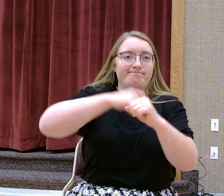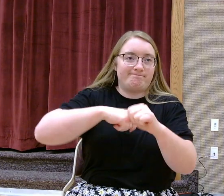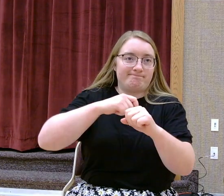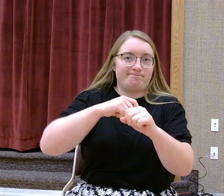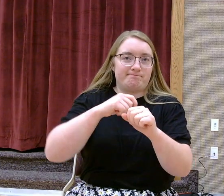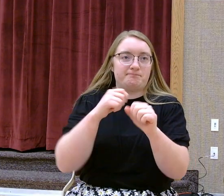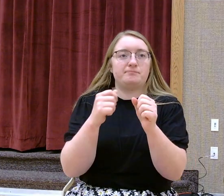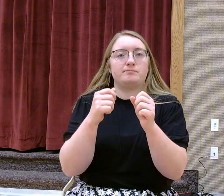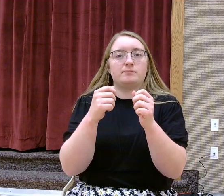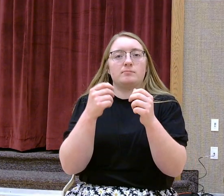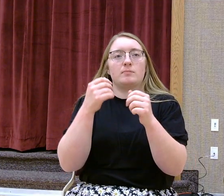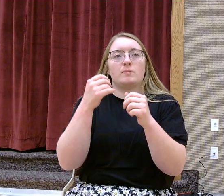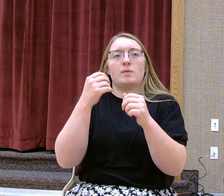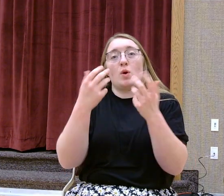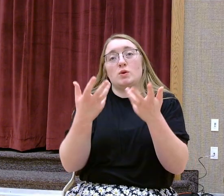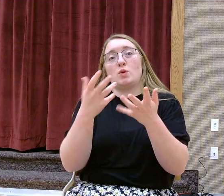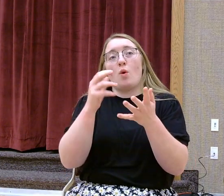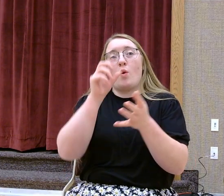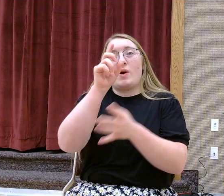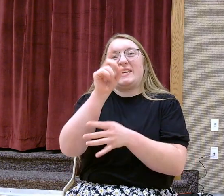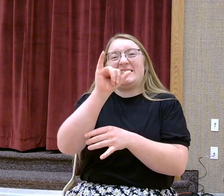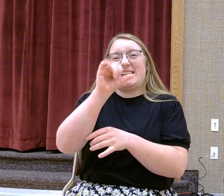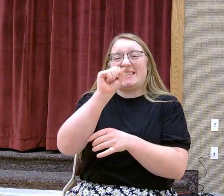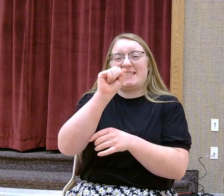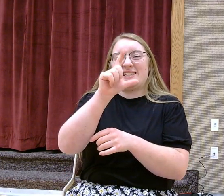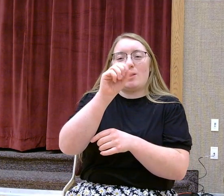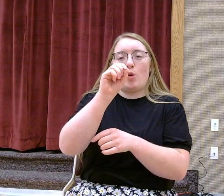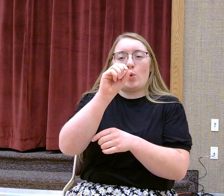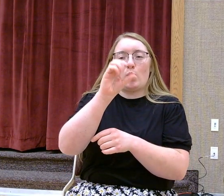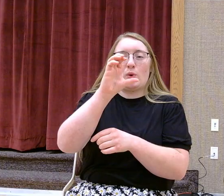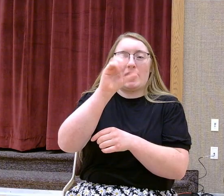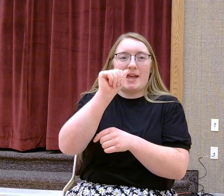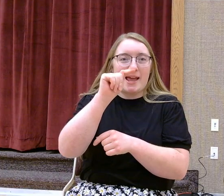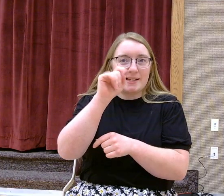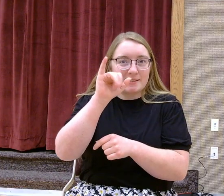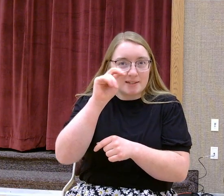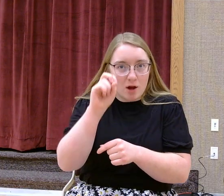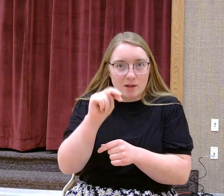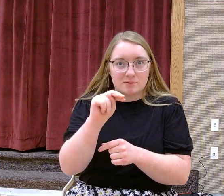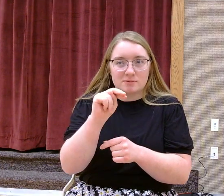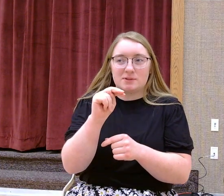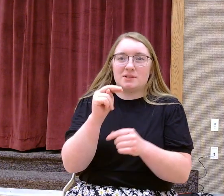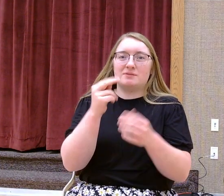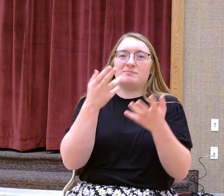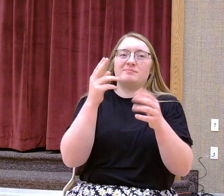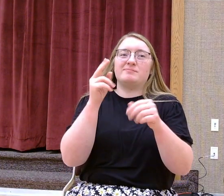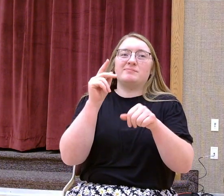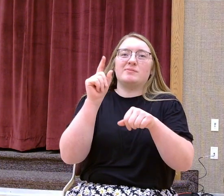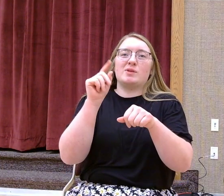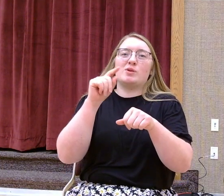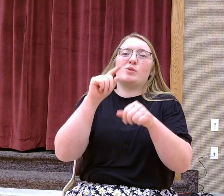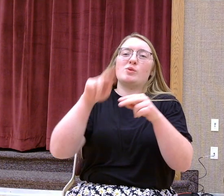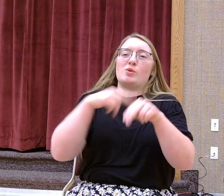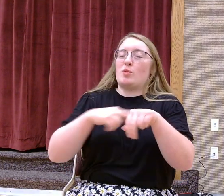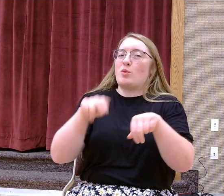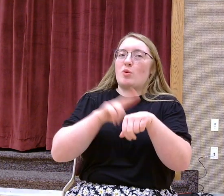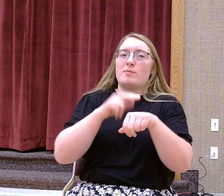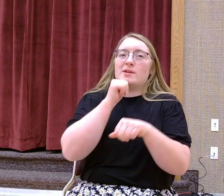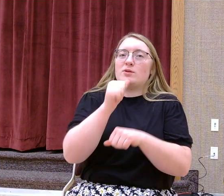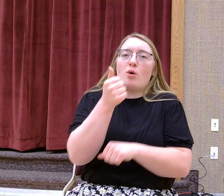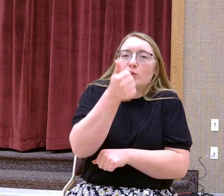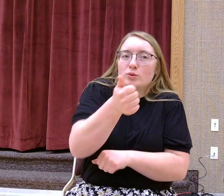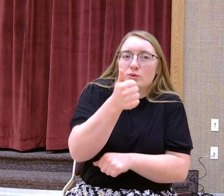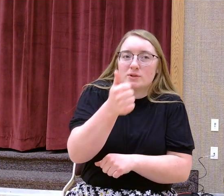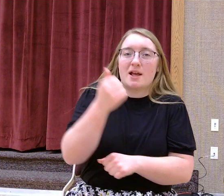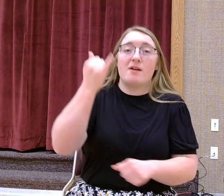depending on how comfortable you are, typically don't try and reduce those yourself. But if it's a shoulder or something like that, you're familiar with